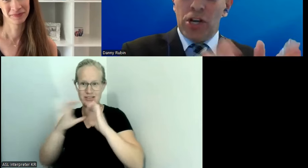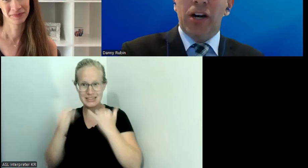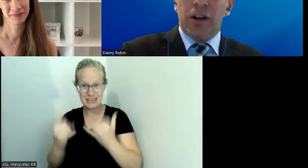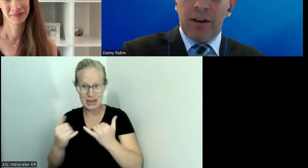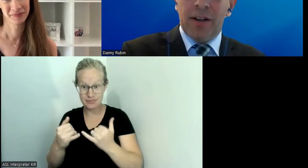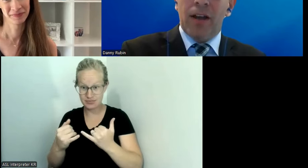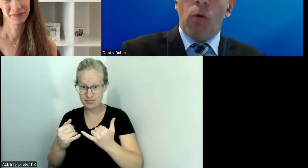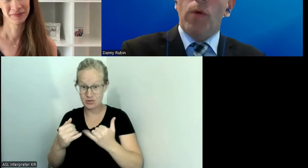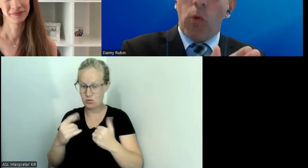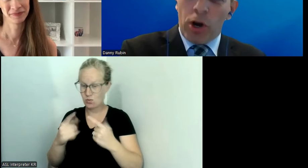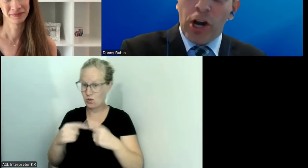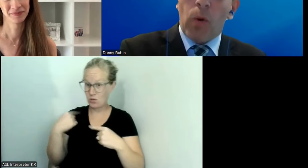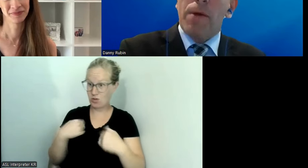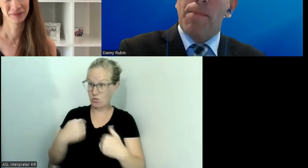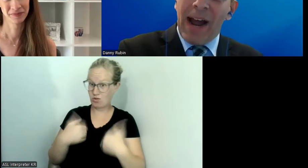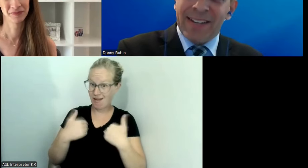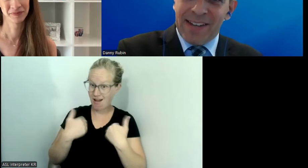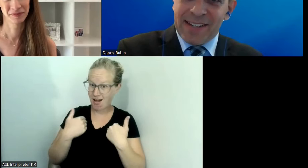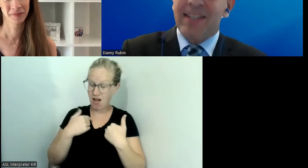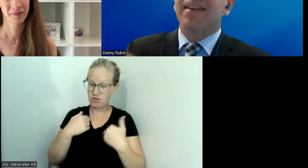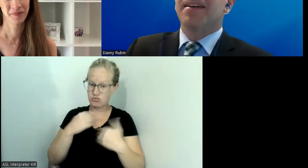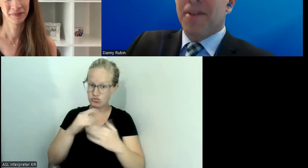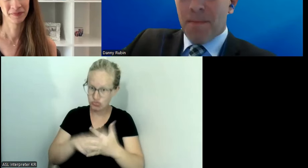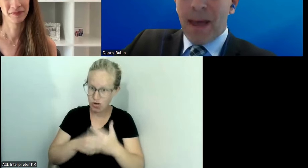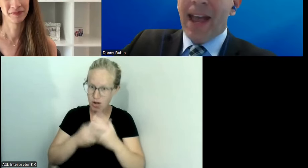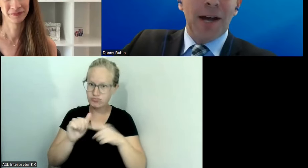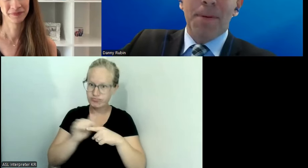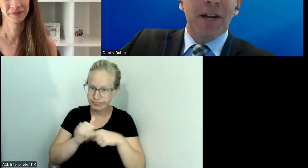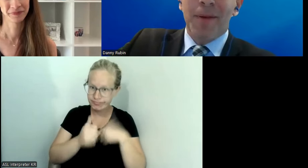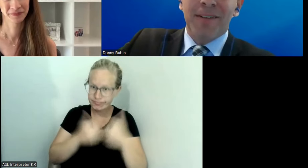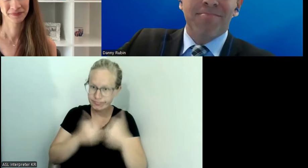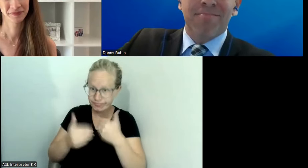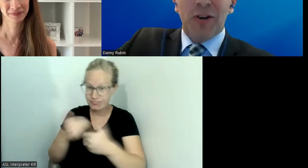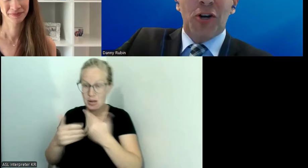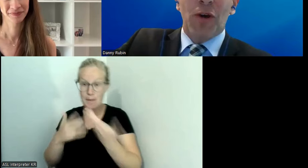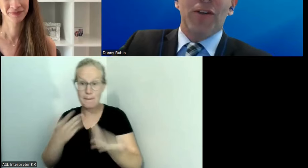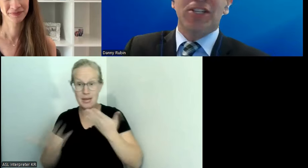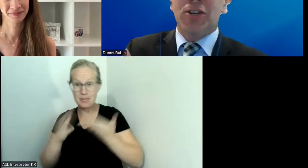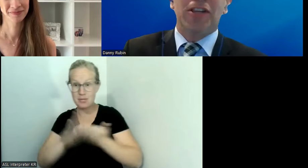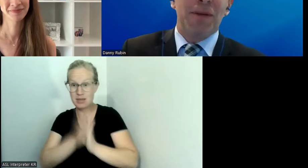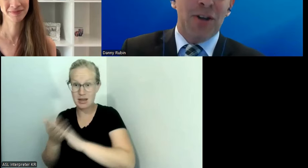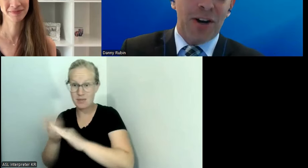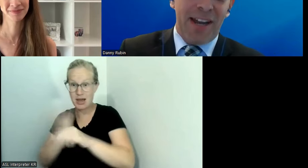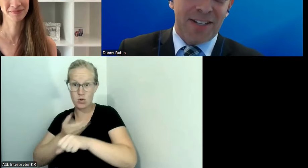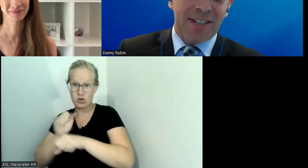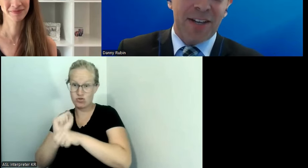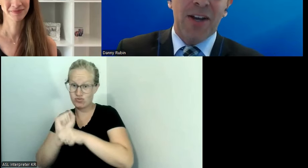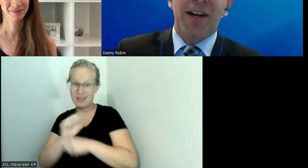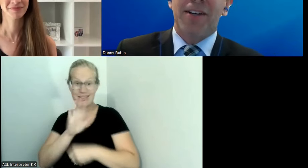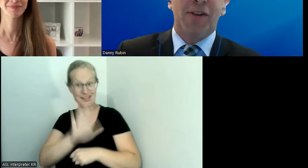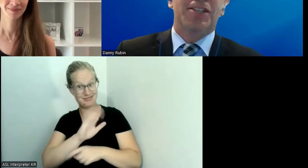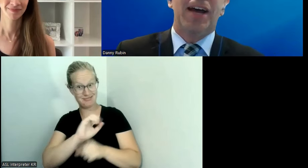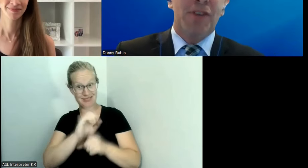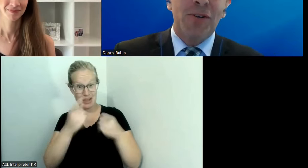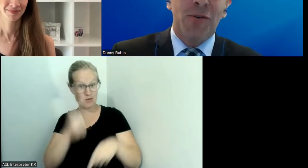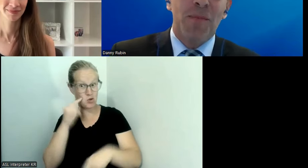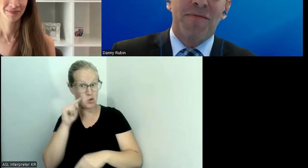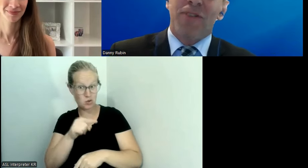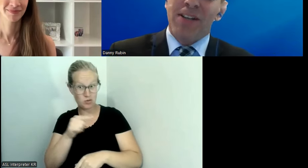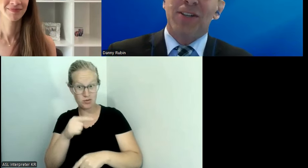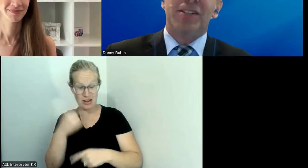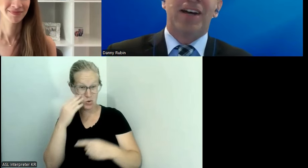we do when we're younger, what we work on, what we practice may end up becoming our career. And that's certainly been your case. As long